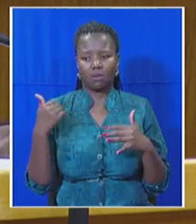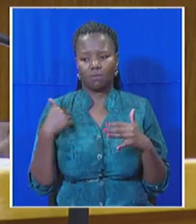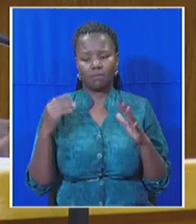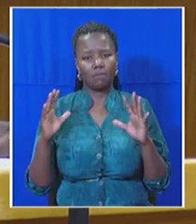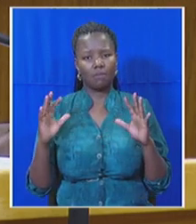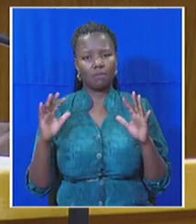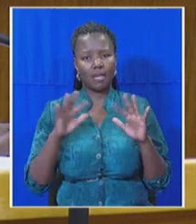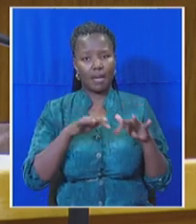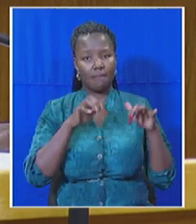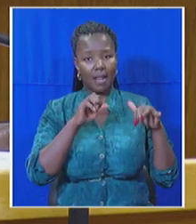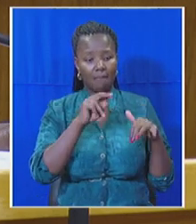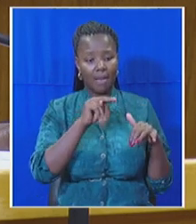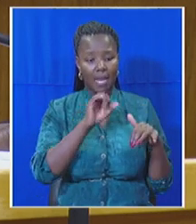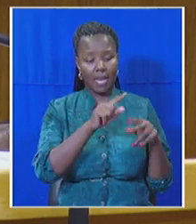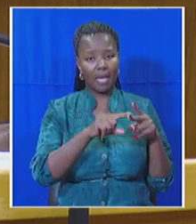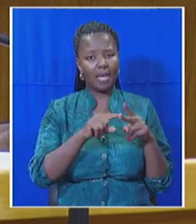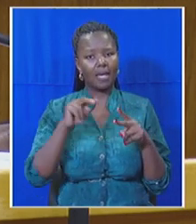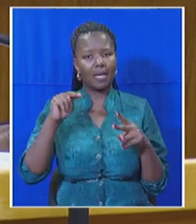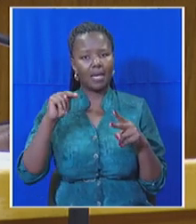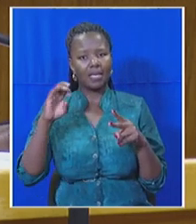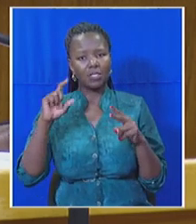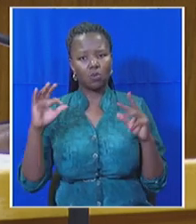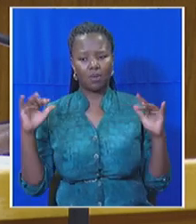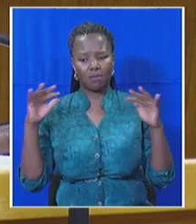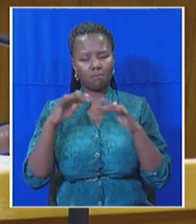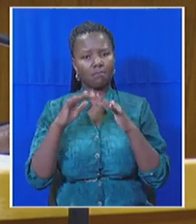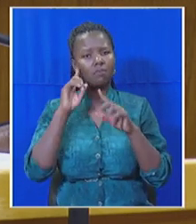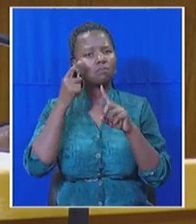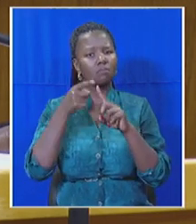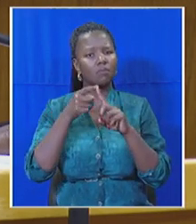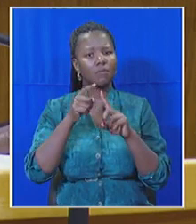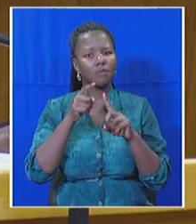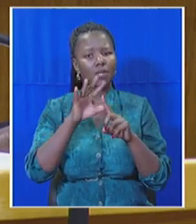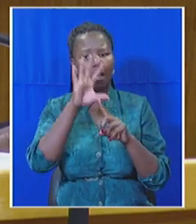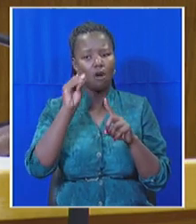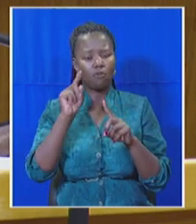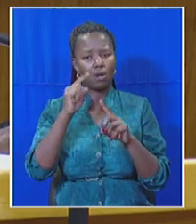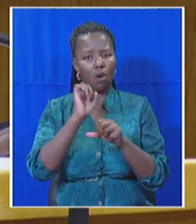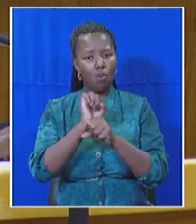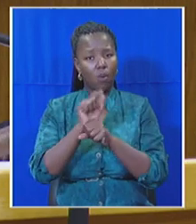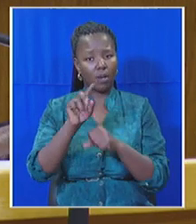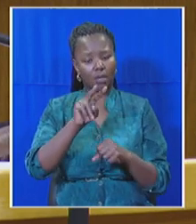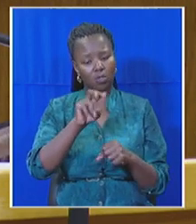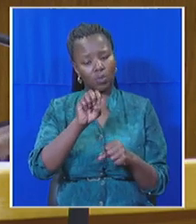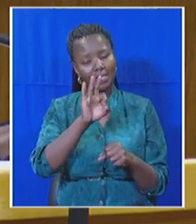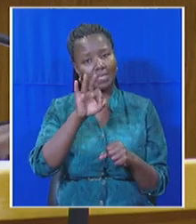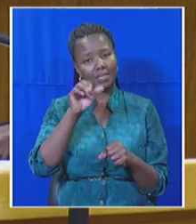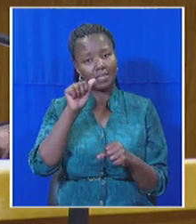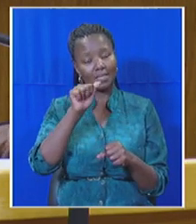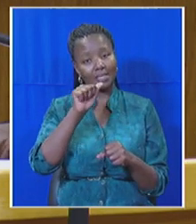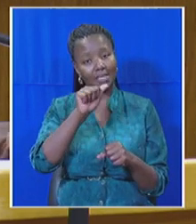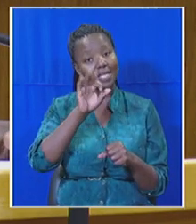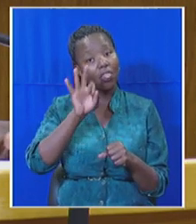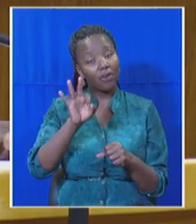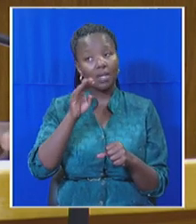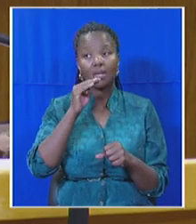Parliament debate on African Agenda 2063, a requirement that was expected by the AU of all its member